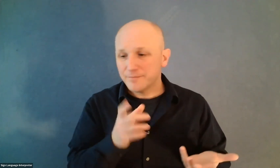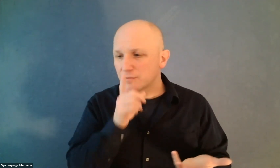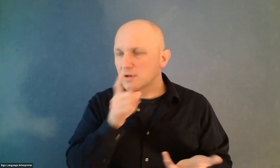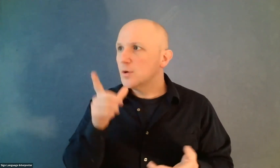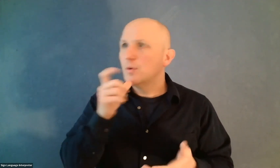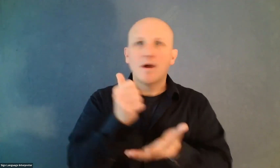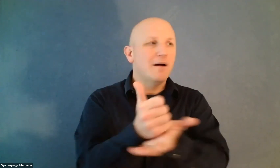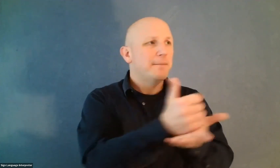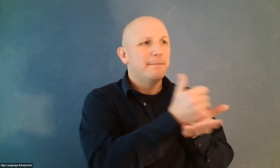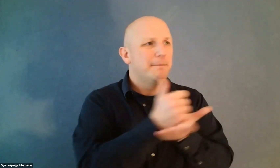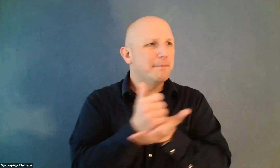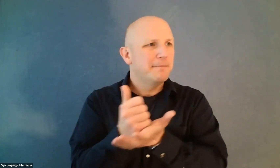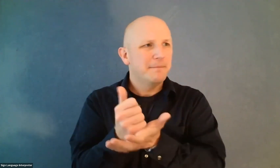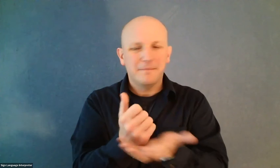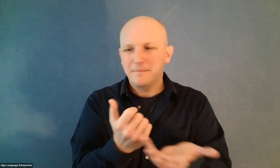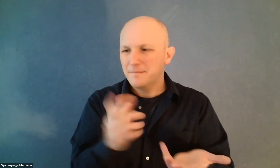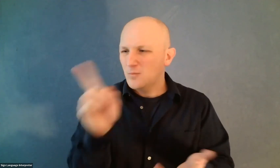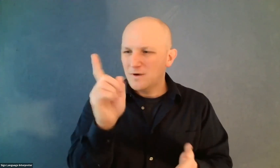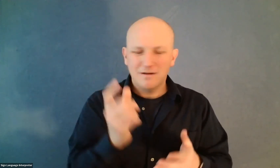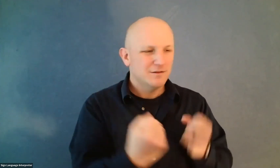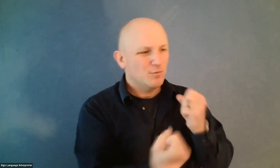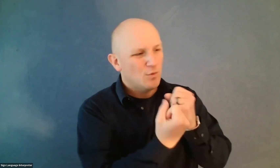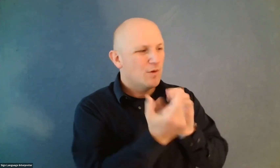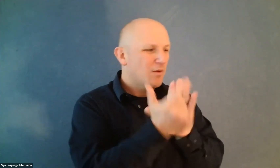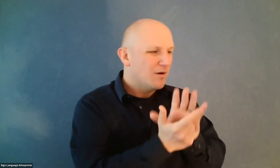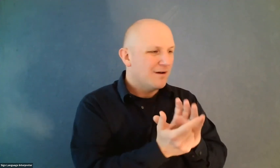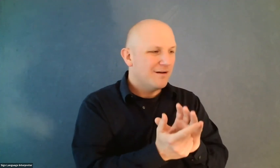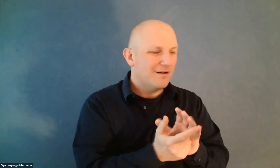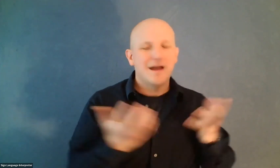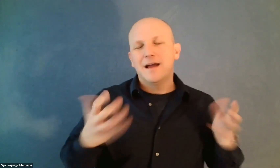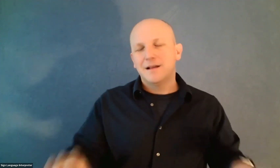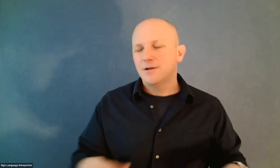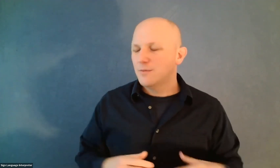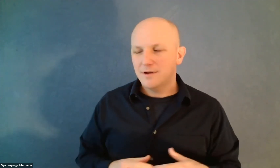And I don't want to move too far ahead of the program, but